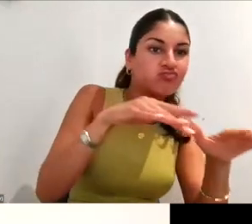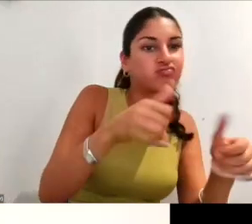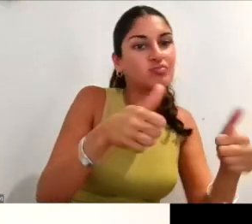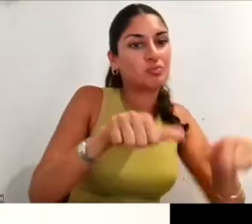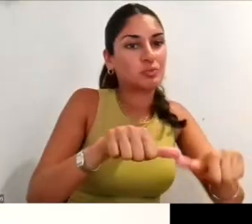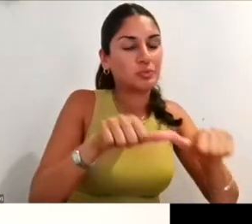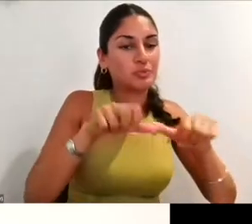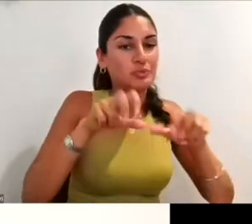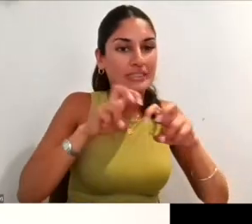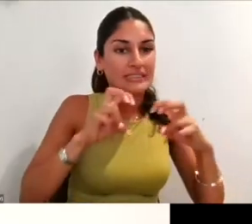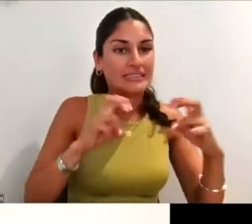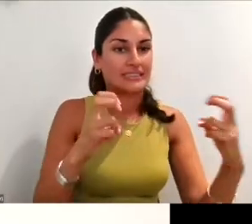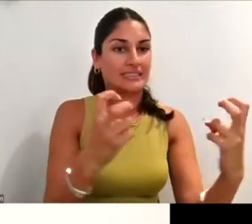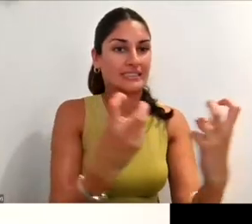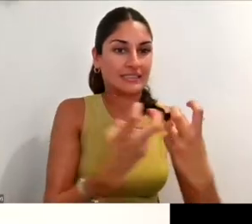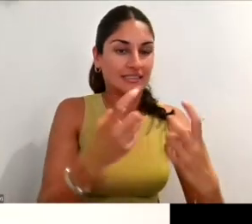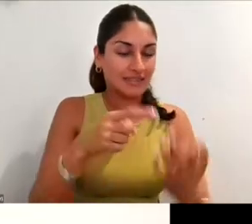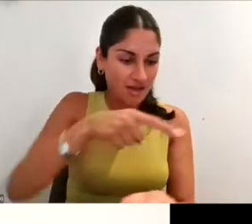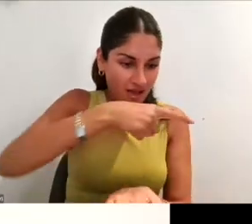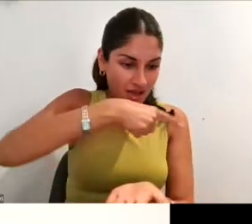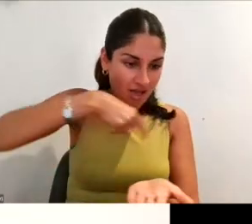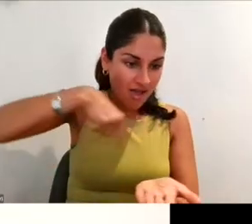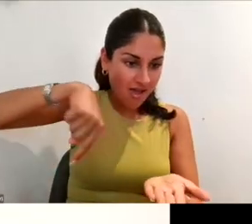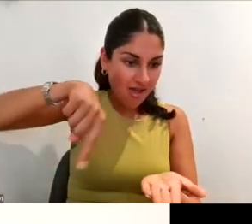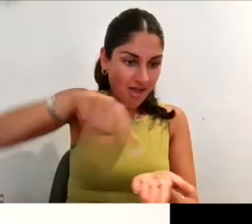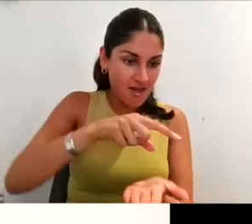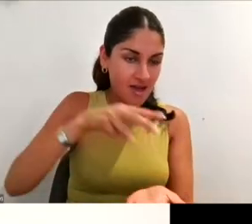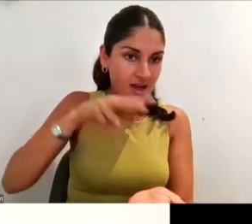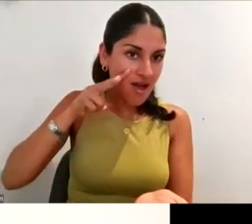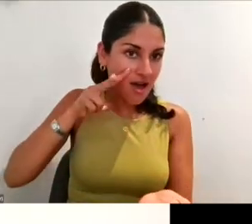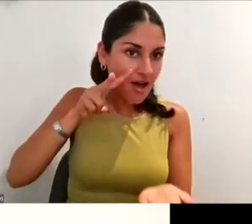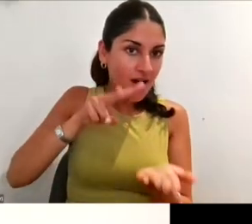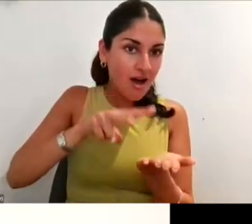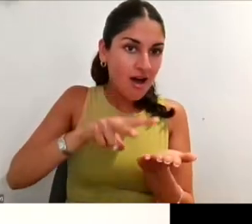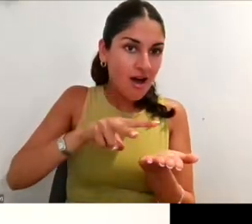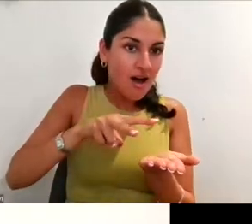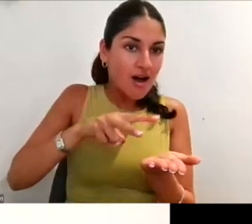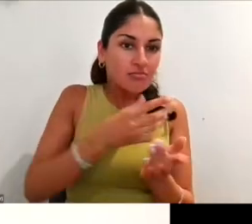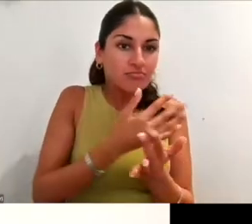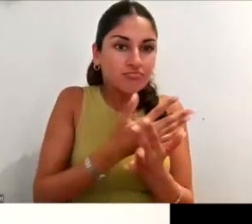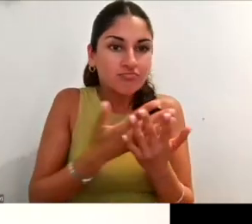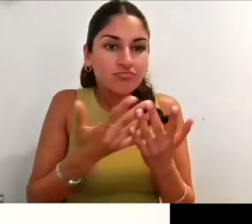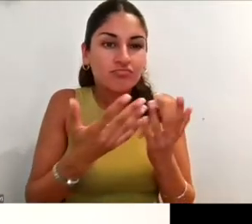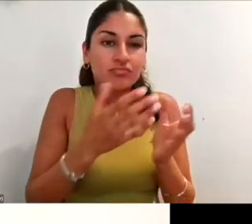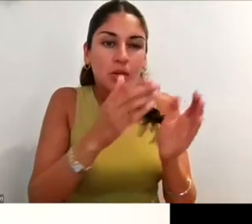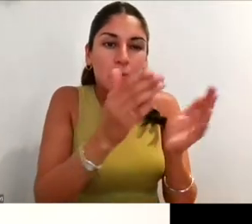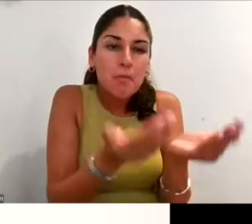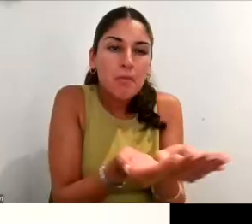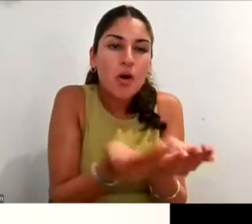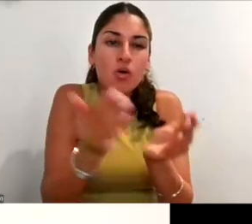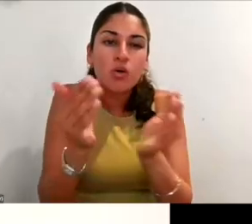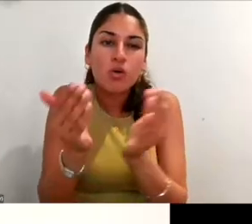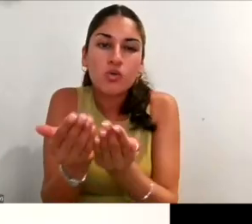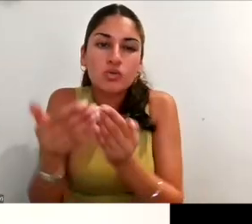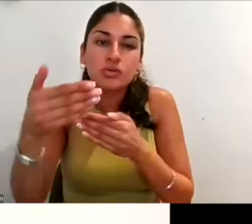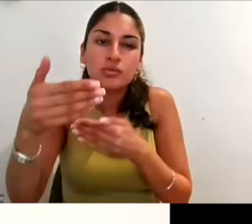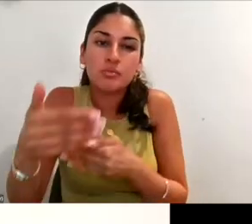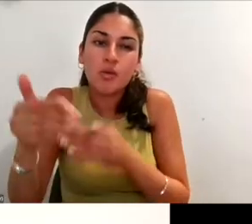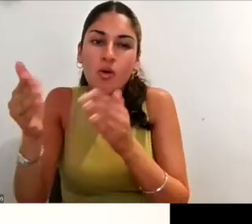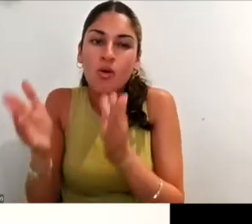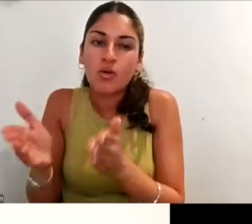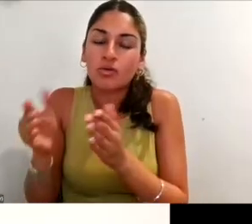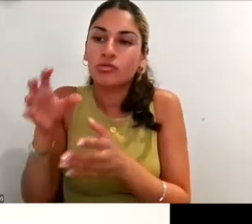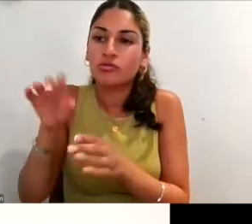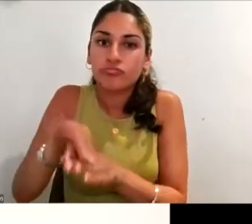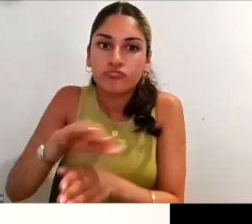my way to a plate, I feast my eyes on an altar of bowls and Tupperwares, each lovingly presented and